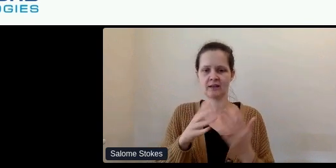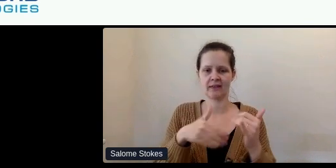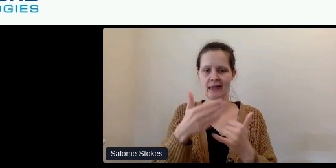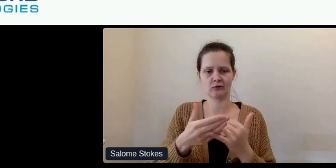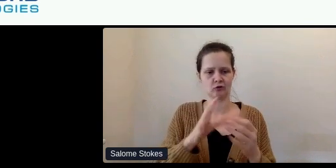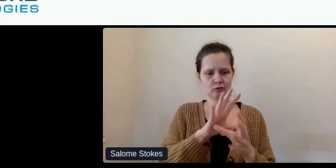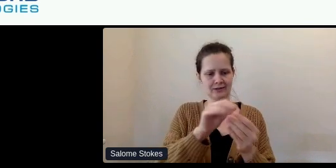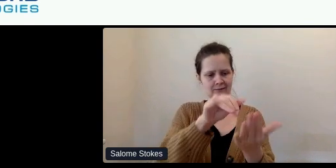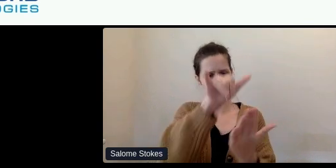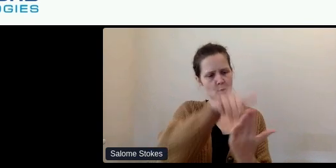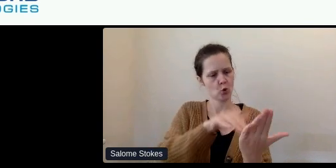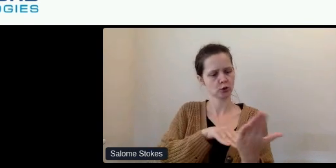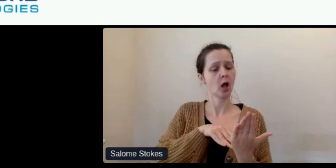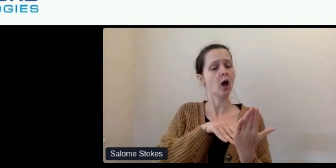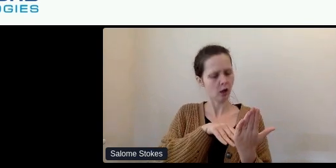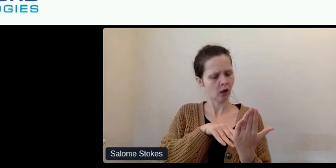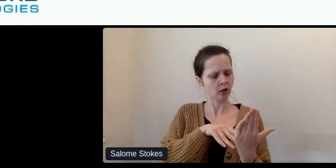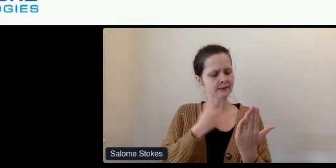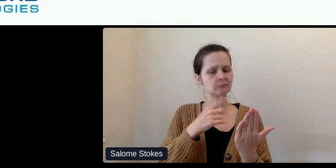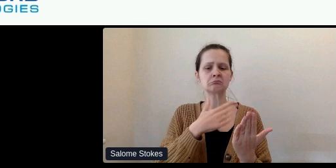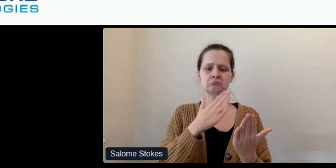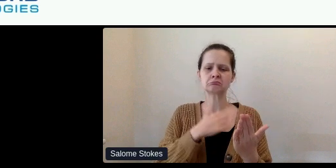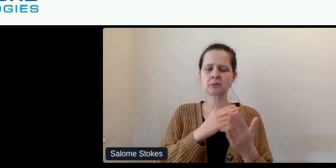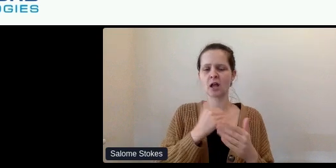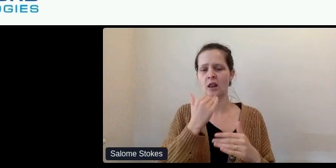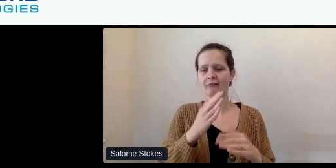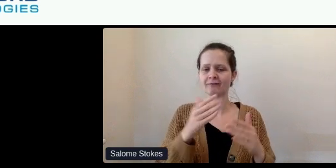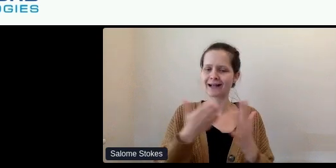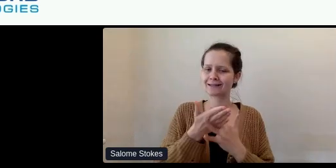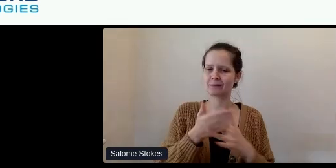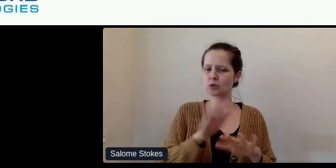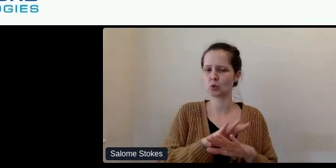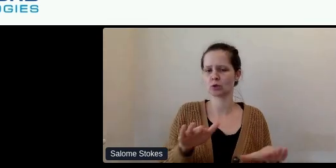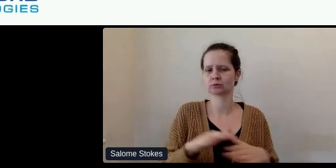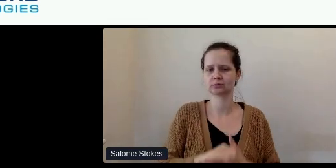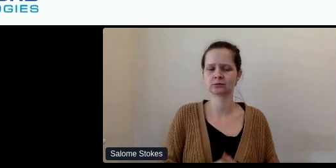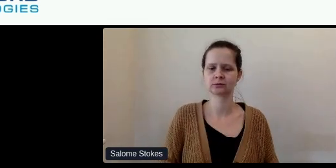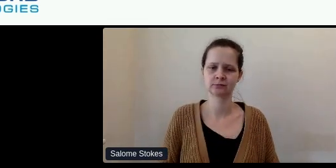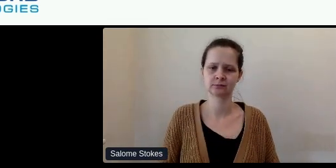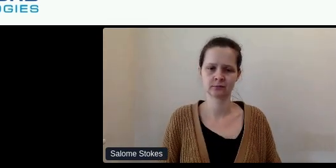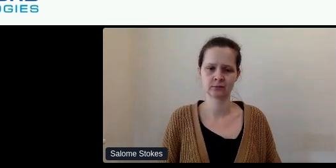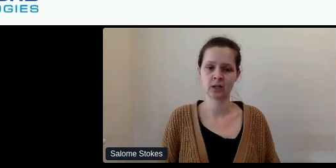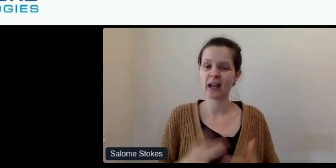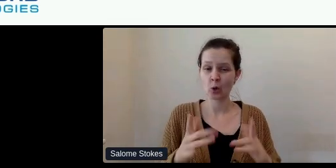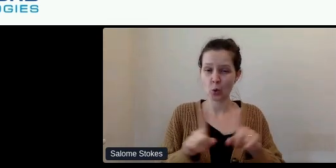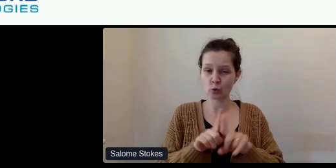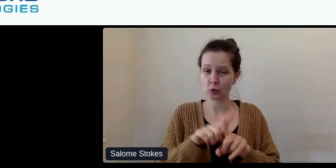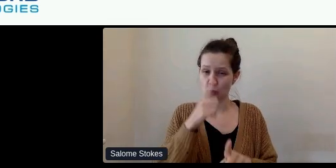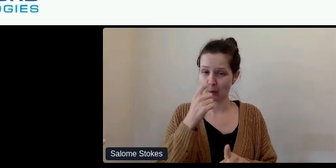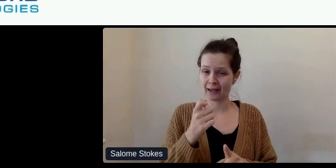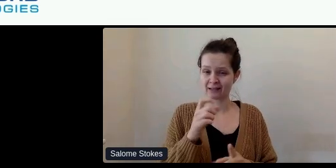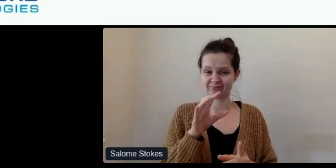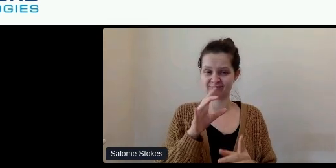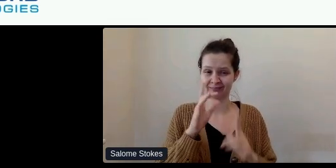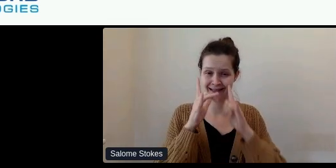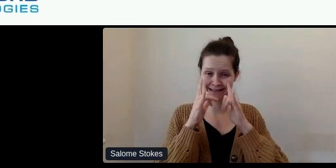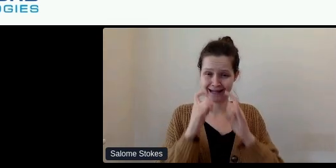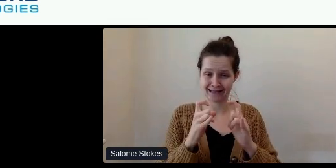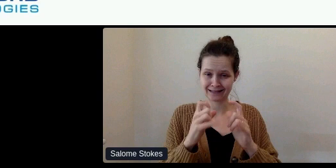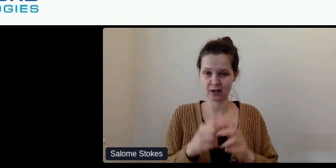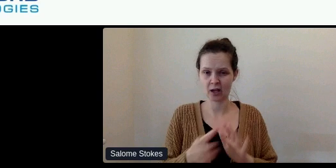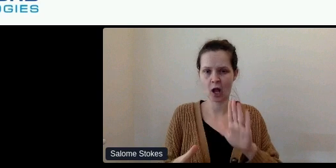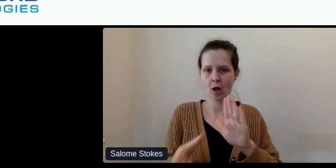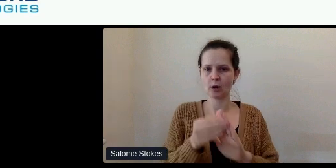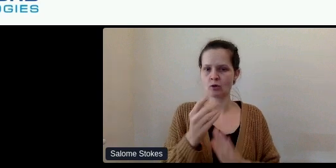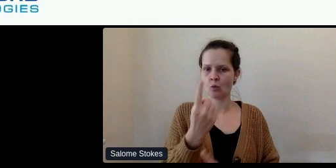leveraged for batch or single documents. So often that you can test documents by singularly uploading them and